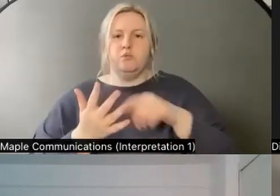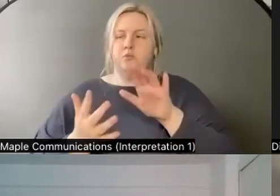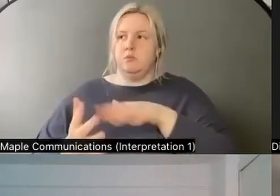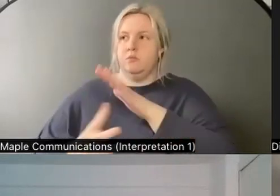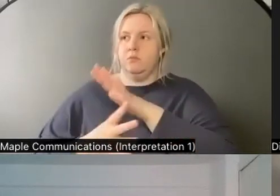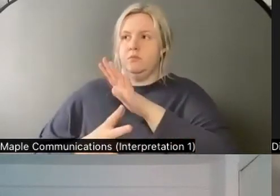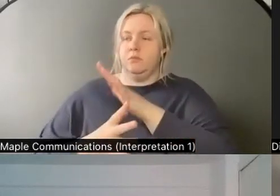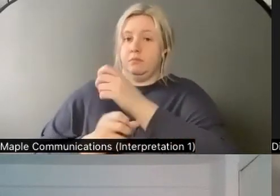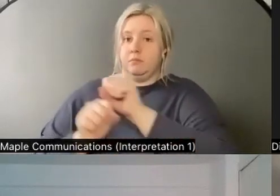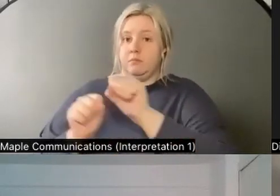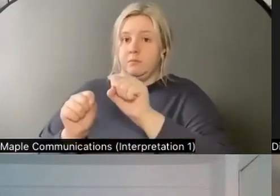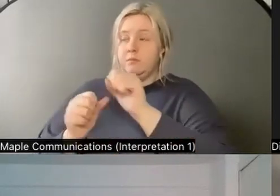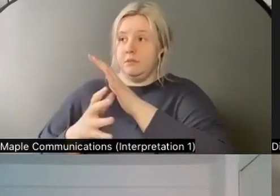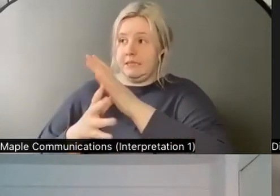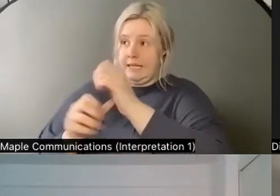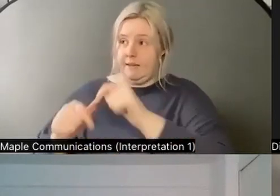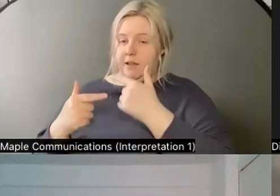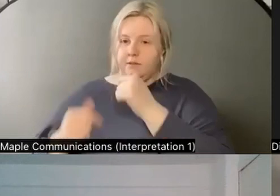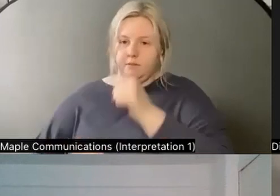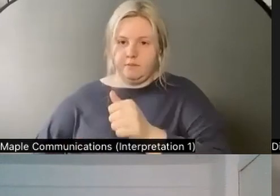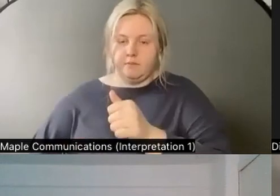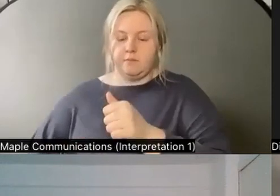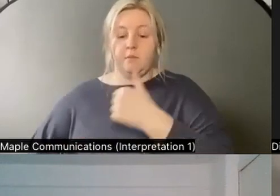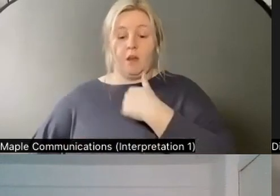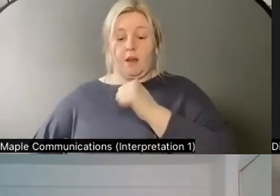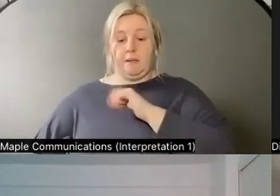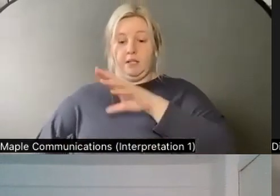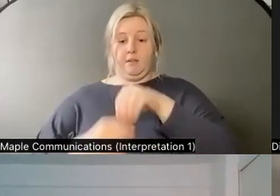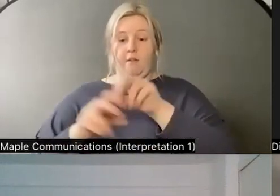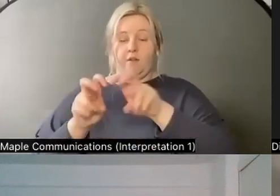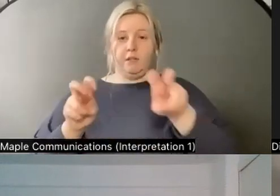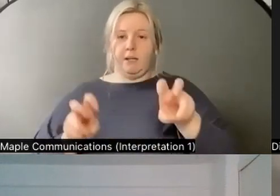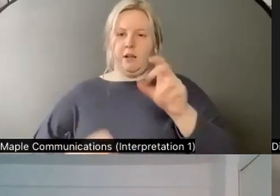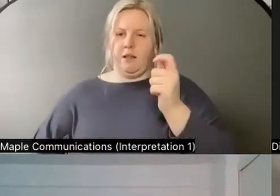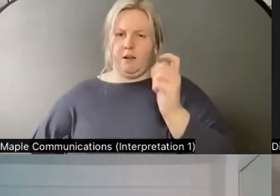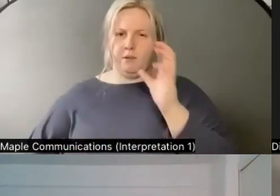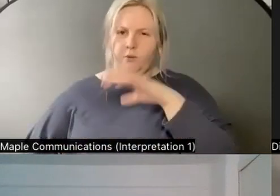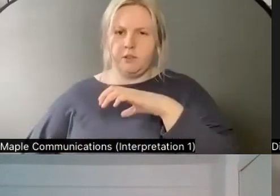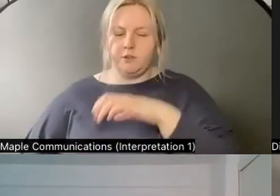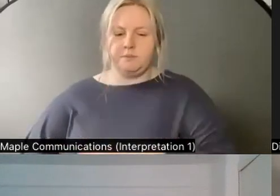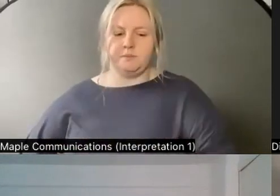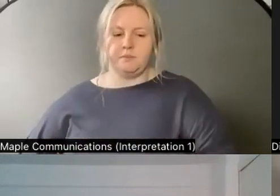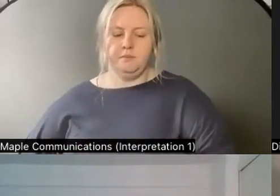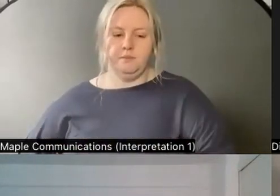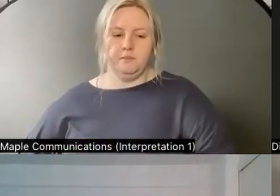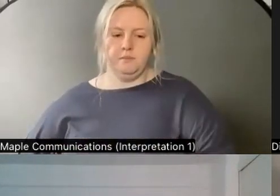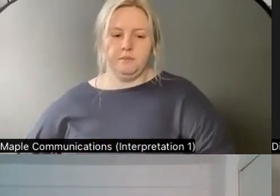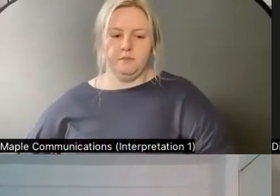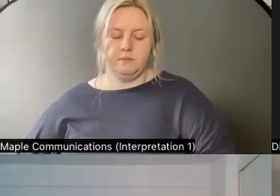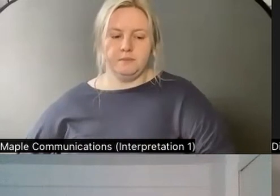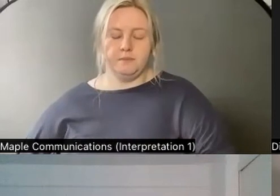Now, I think I'm on this panel for an odd reason. I don't even think I can really give a content warning here